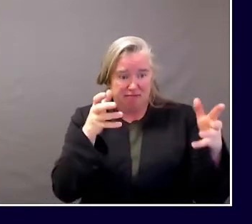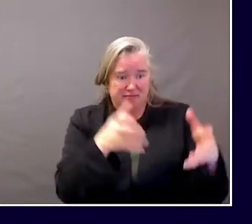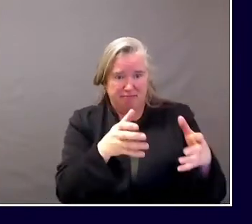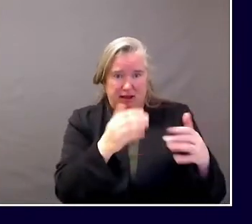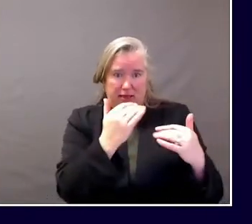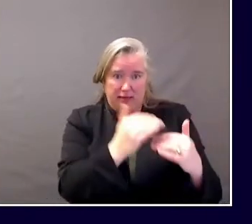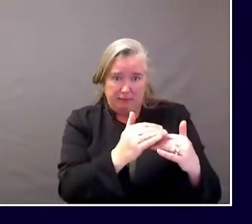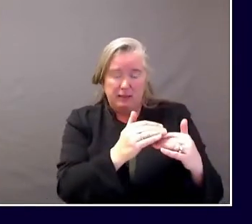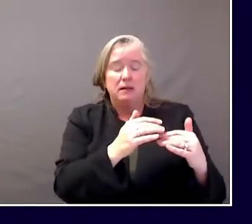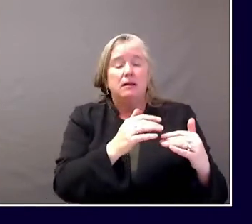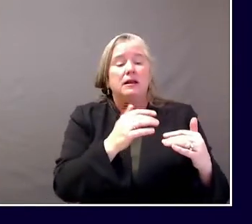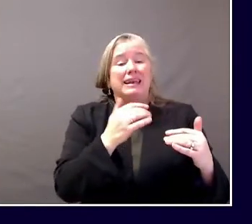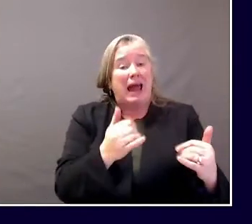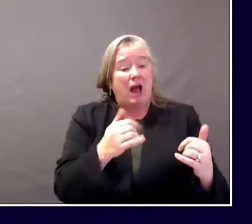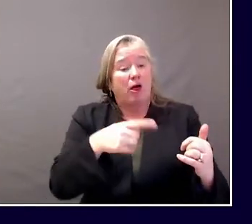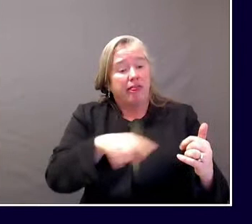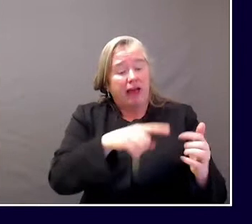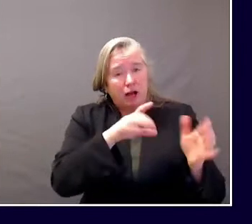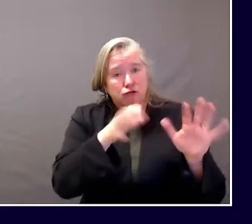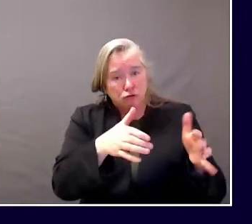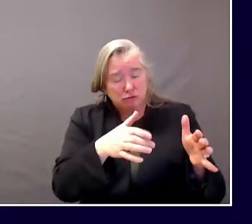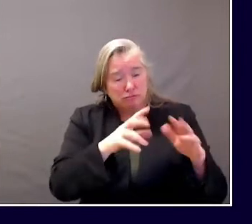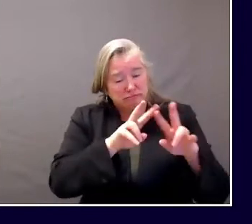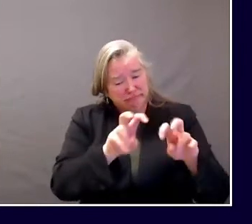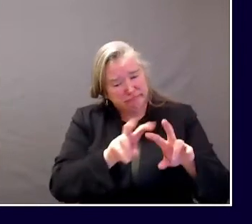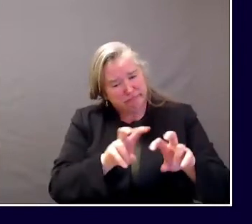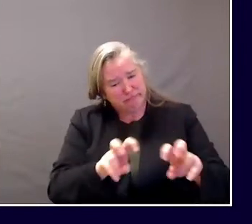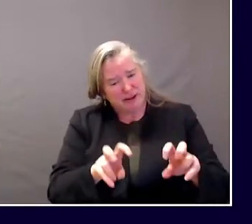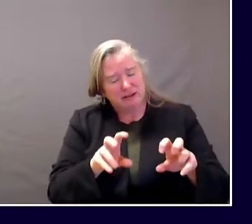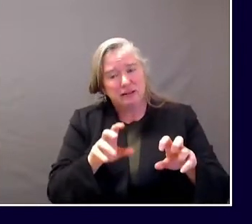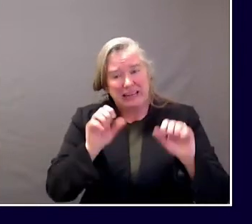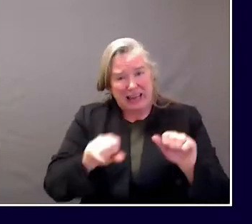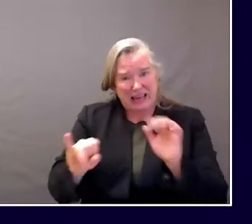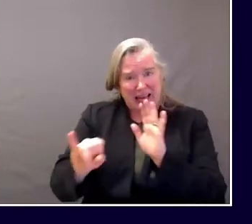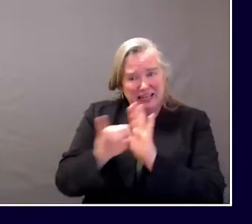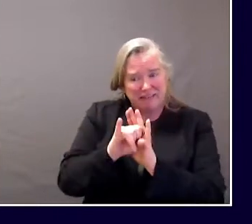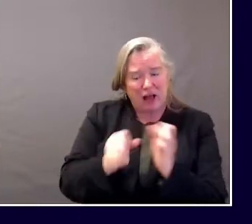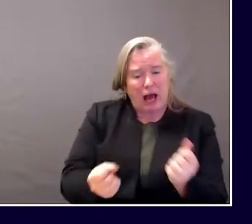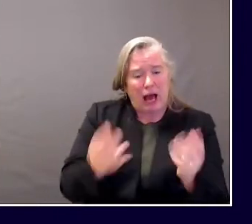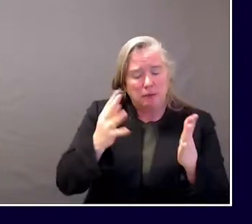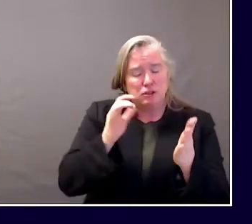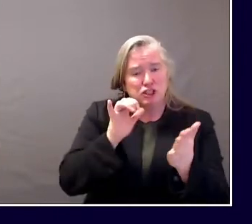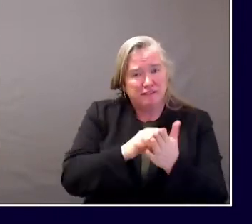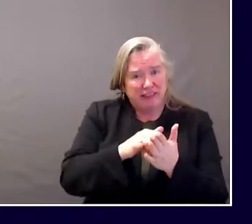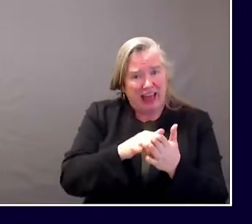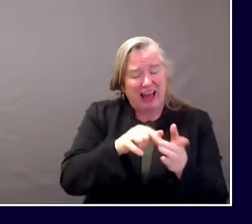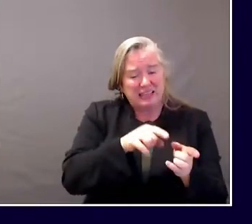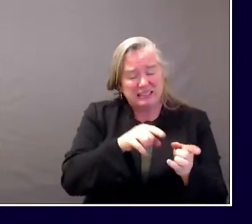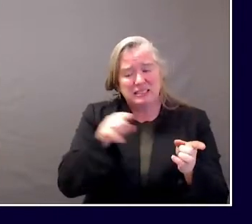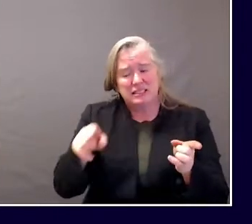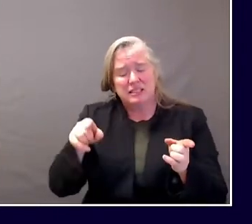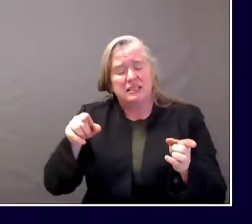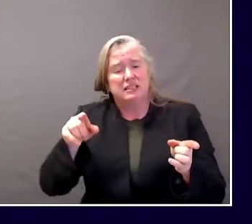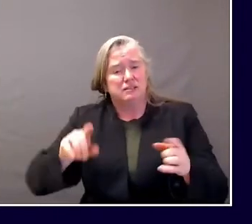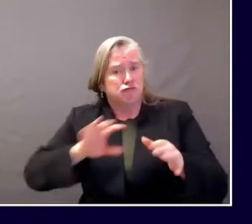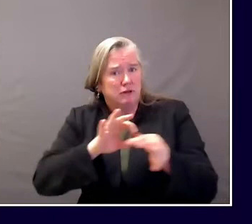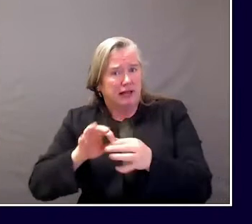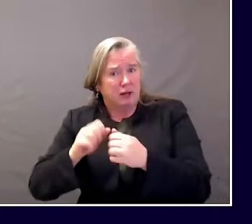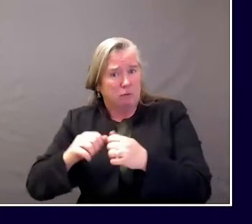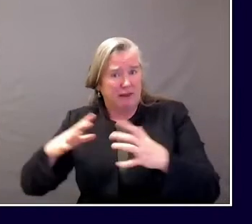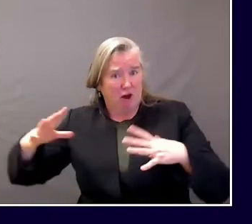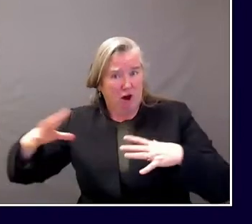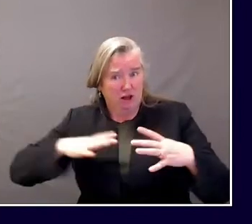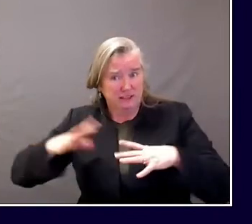to holiday travel and gatherings? So one note there, Amy, one important factual clarification. There